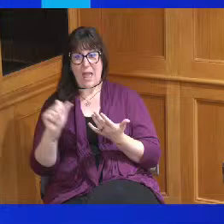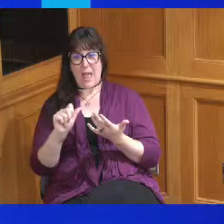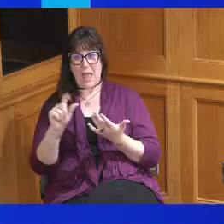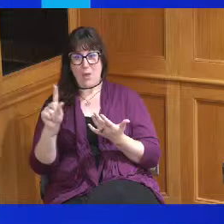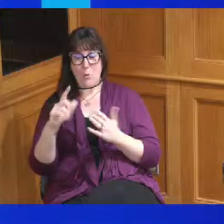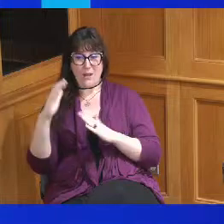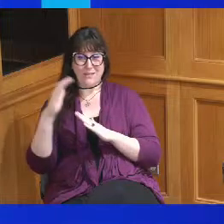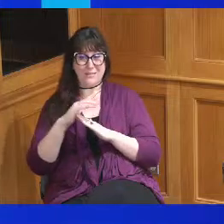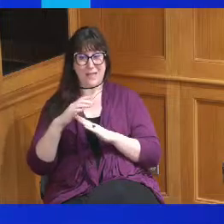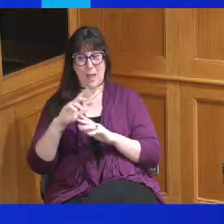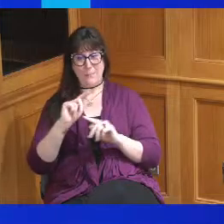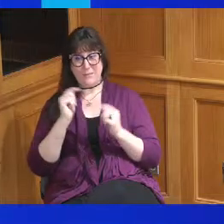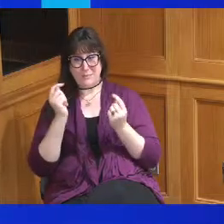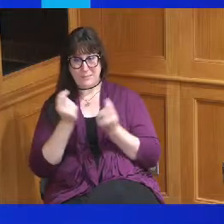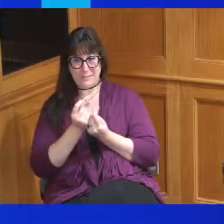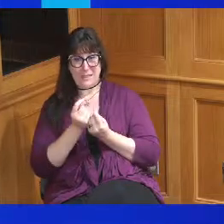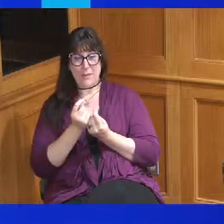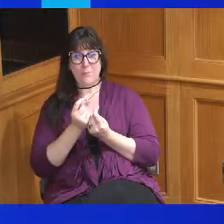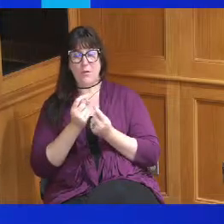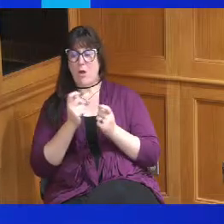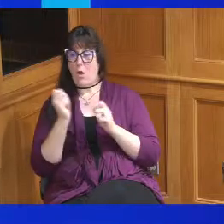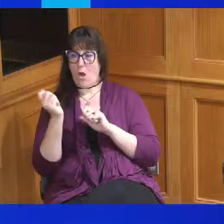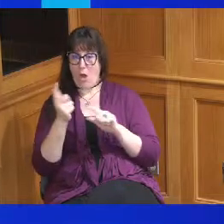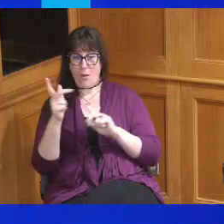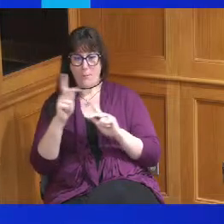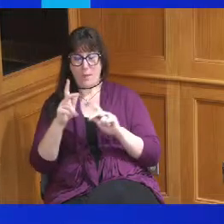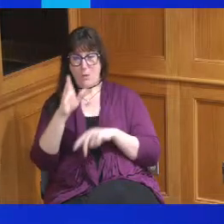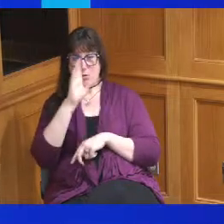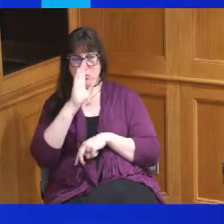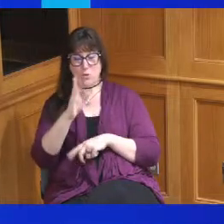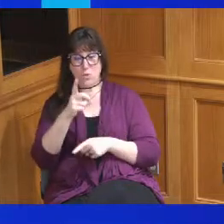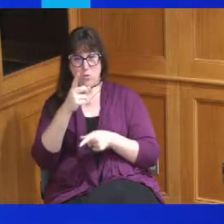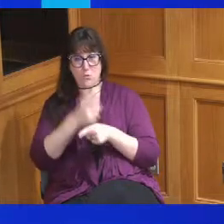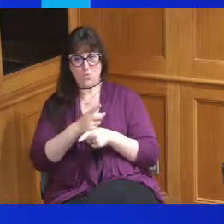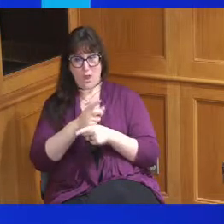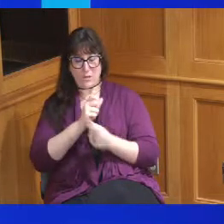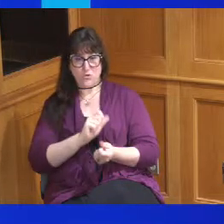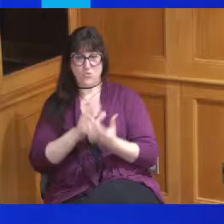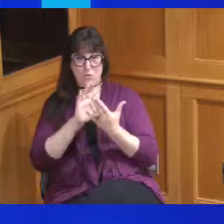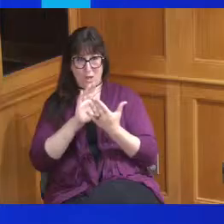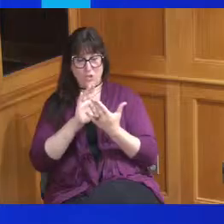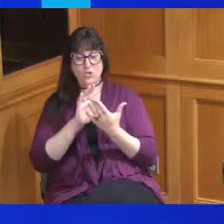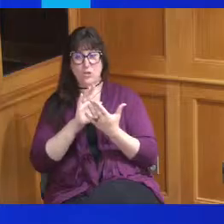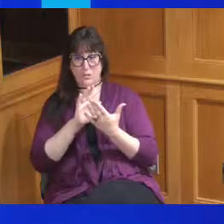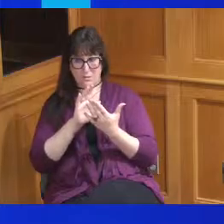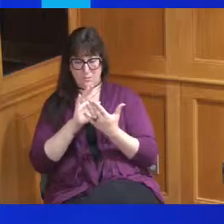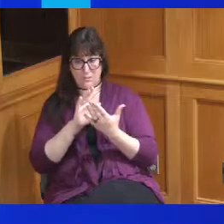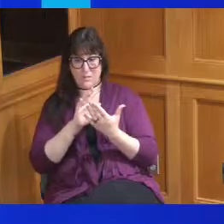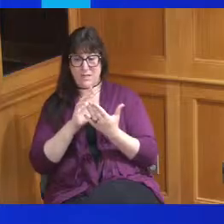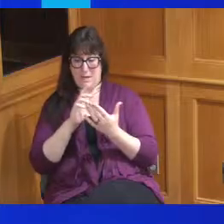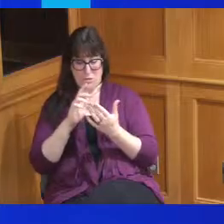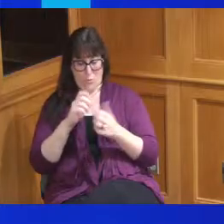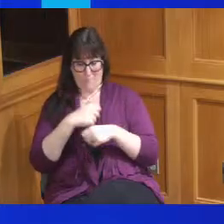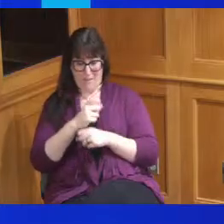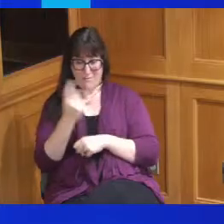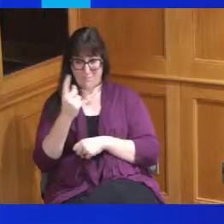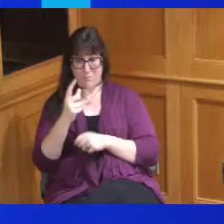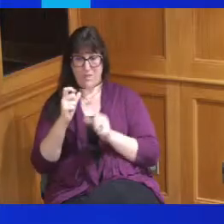really good people, all heading in the right direction to create something that is both long-lasting